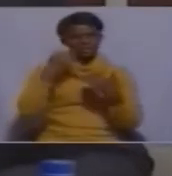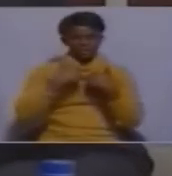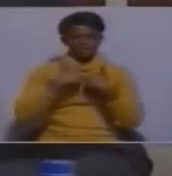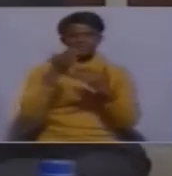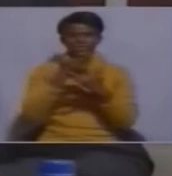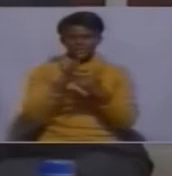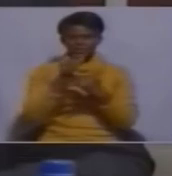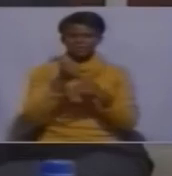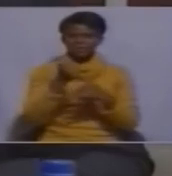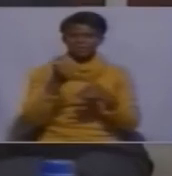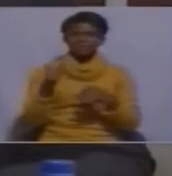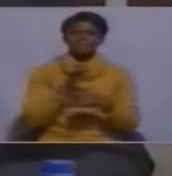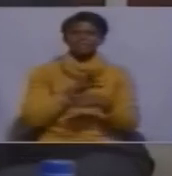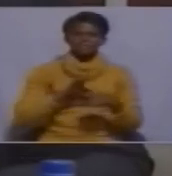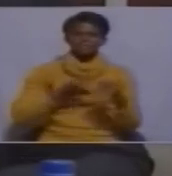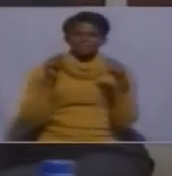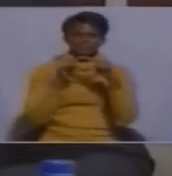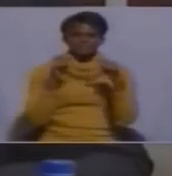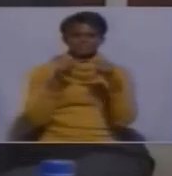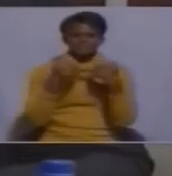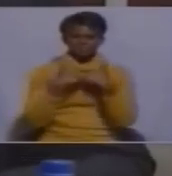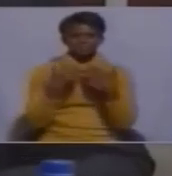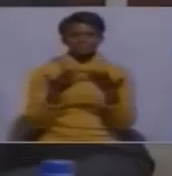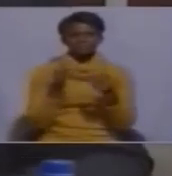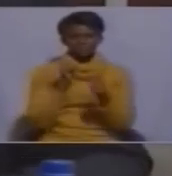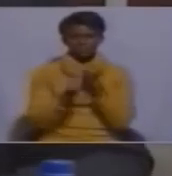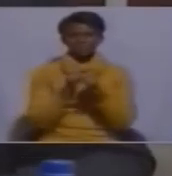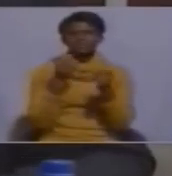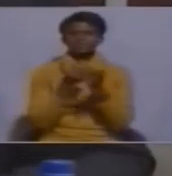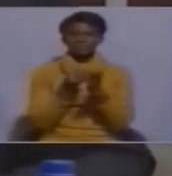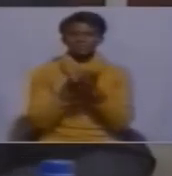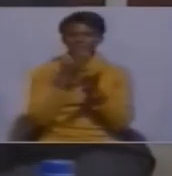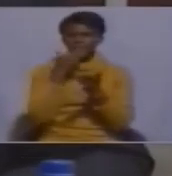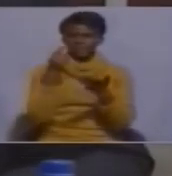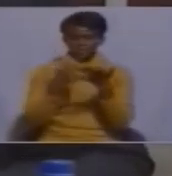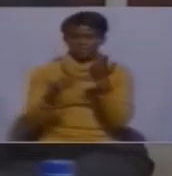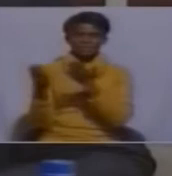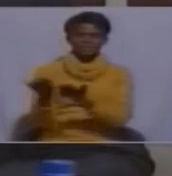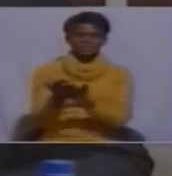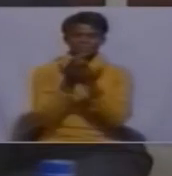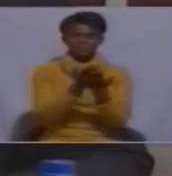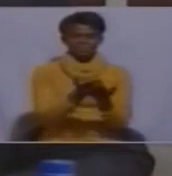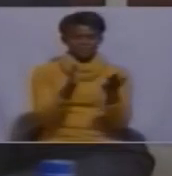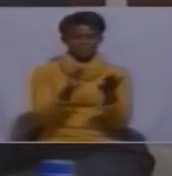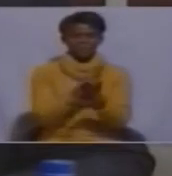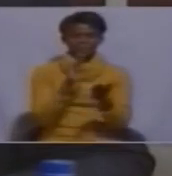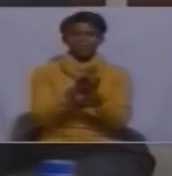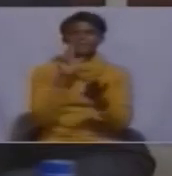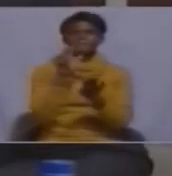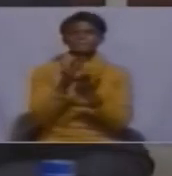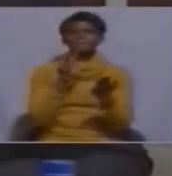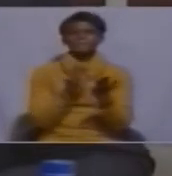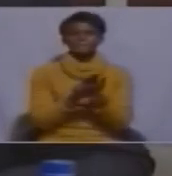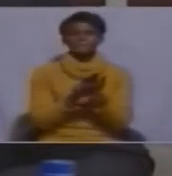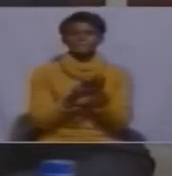So if any of these have to enter into any contract, which has financial implications, they all have to bring the documents to me so that I can approve as to